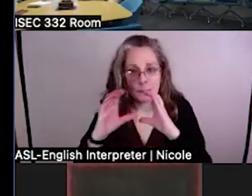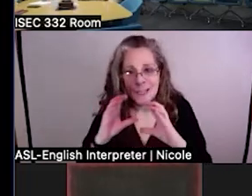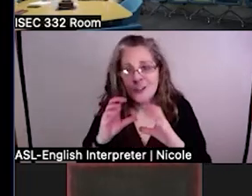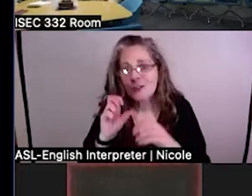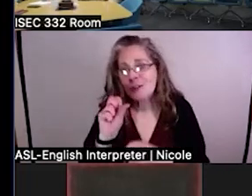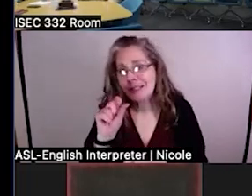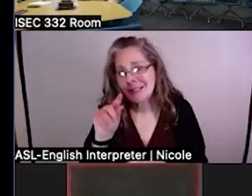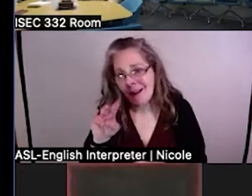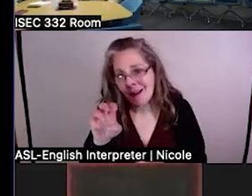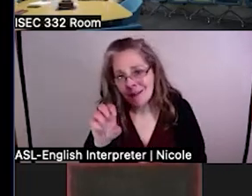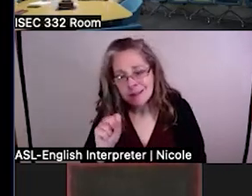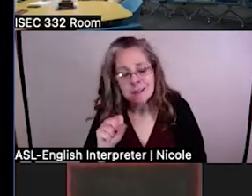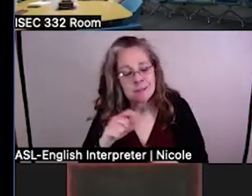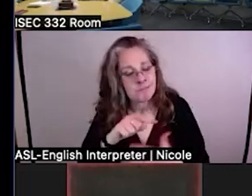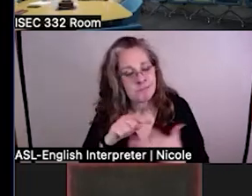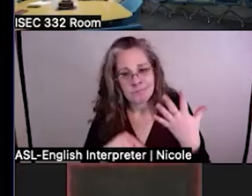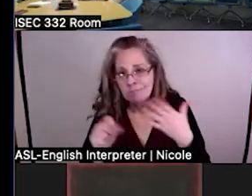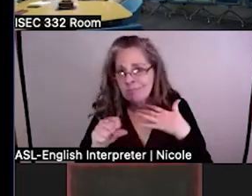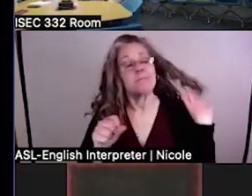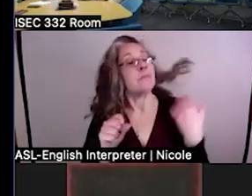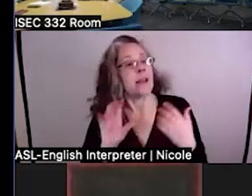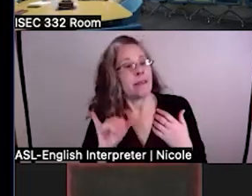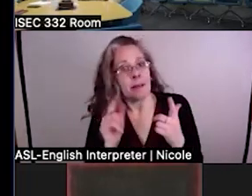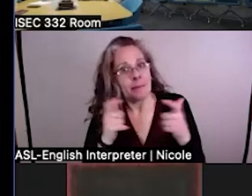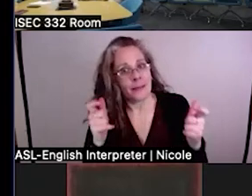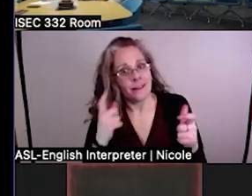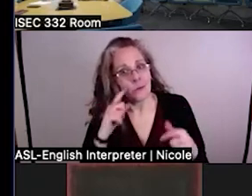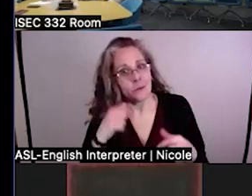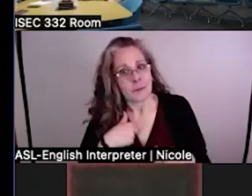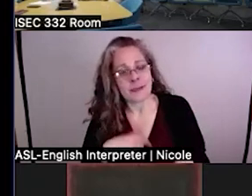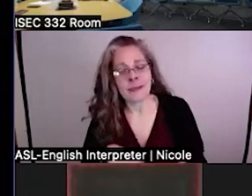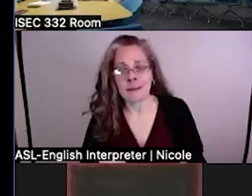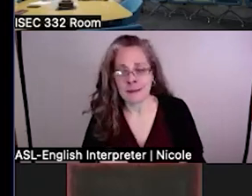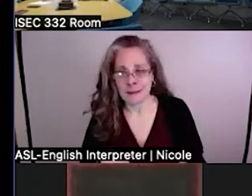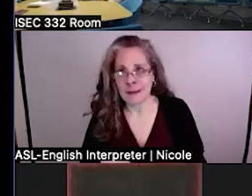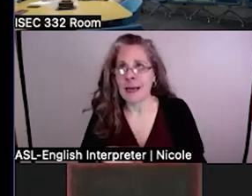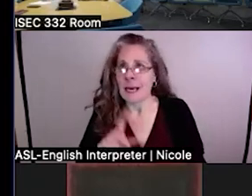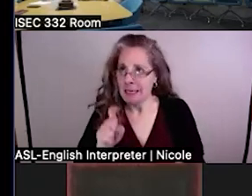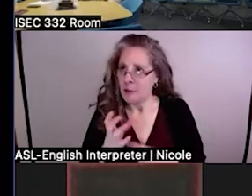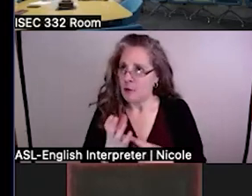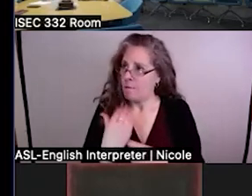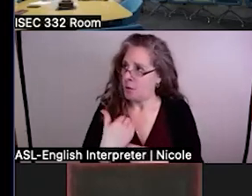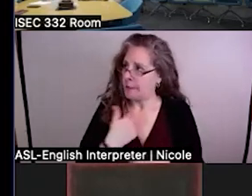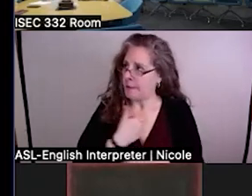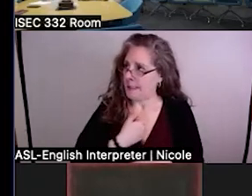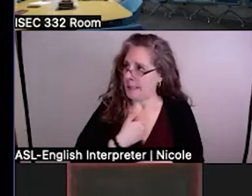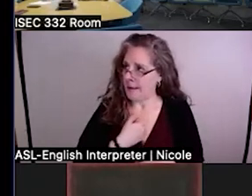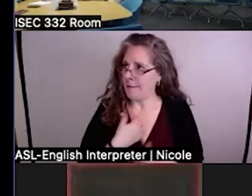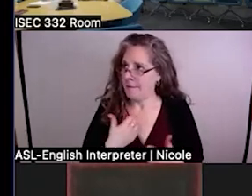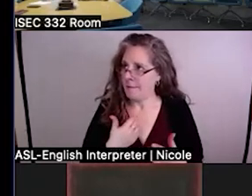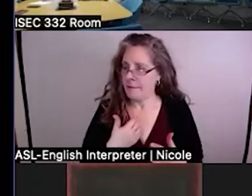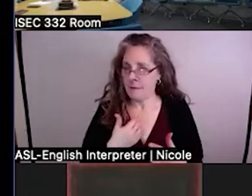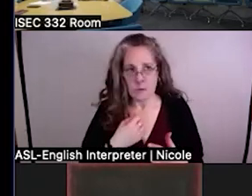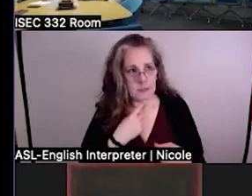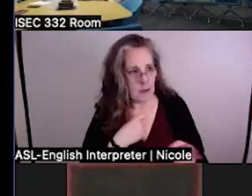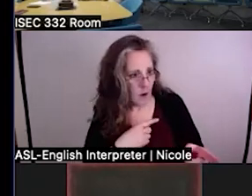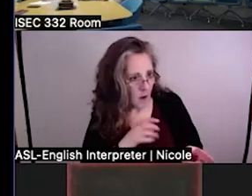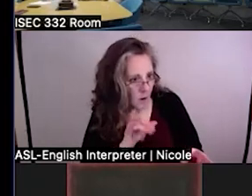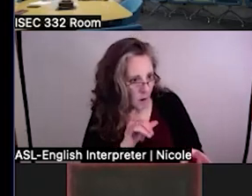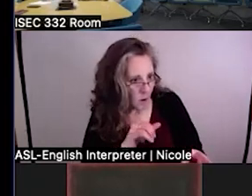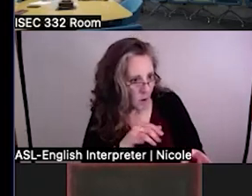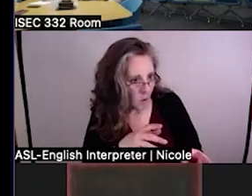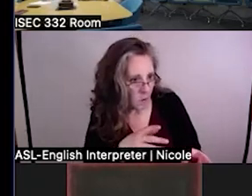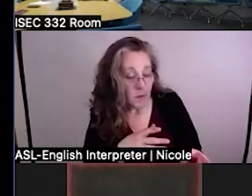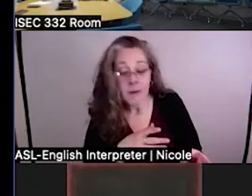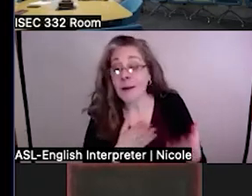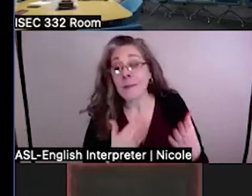such a big one for me. And I constantly have to make myself say, look at what they just did. And I had a goal because parents